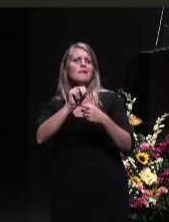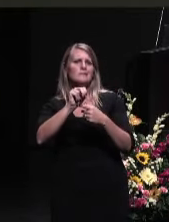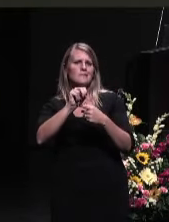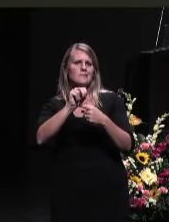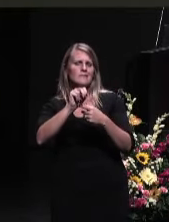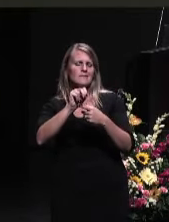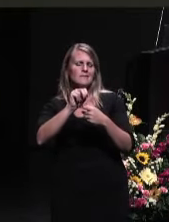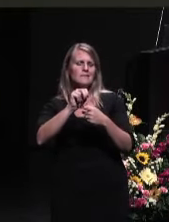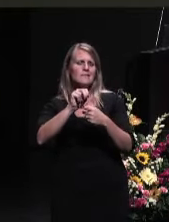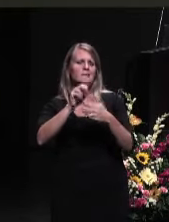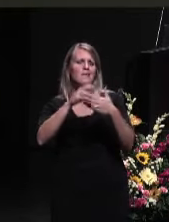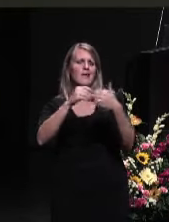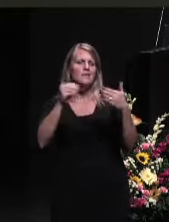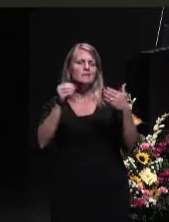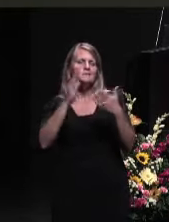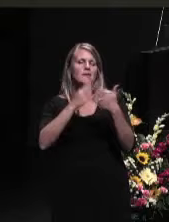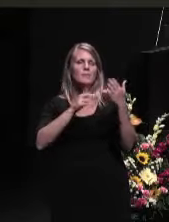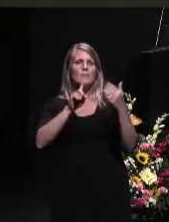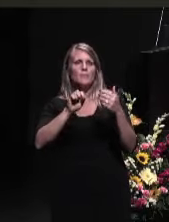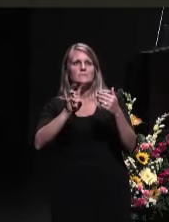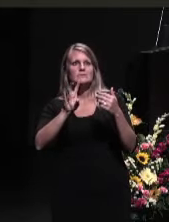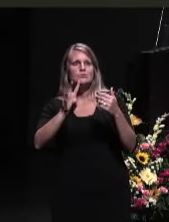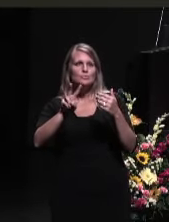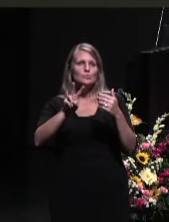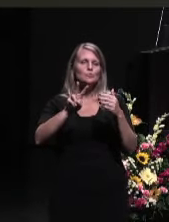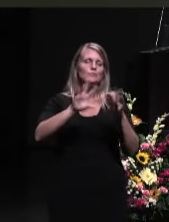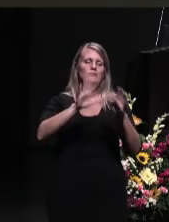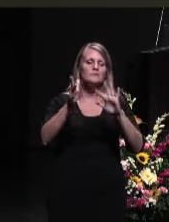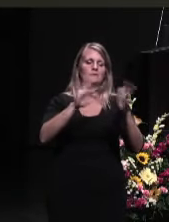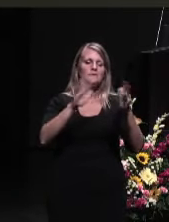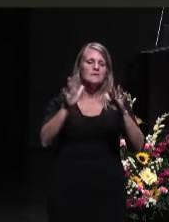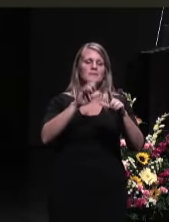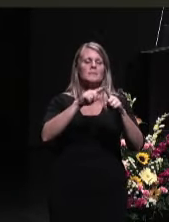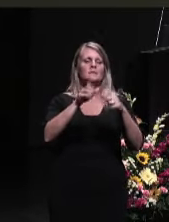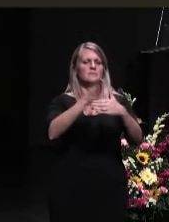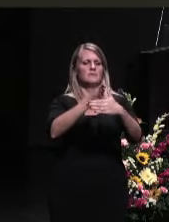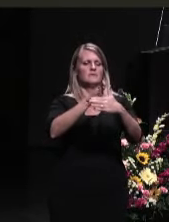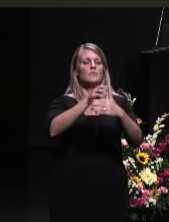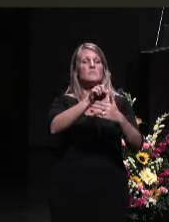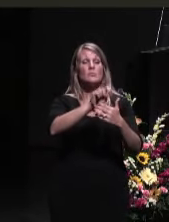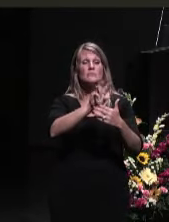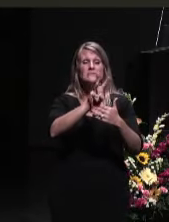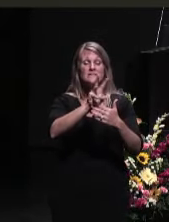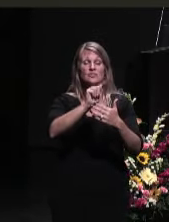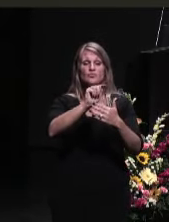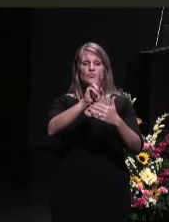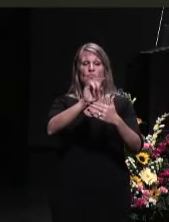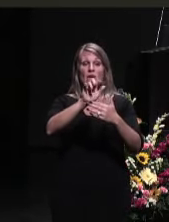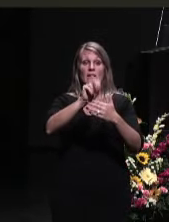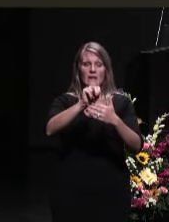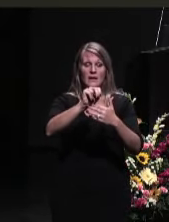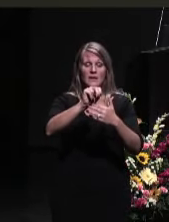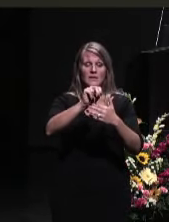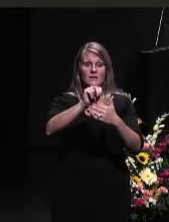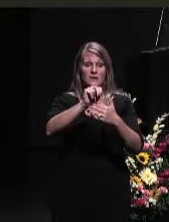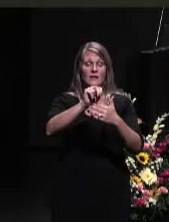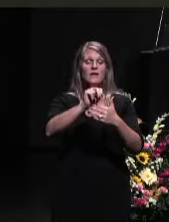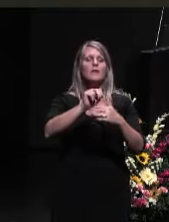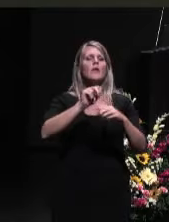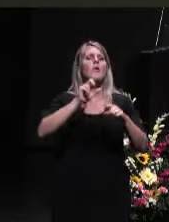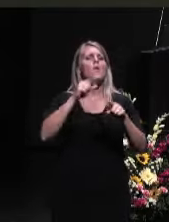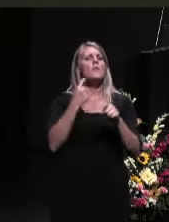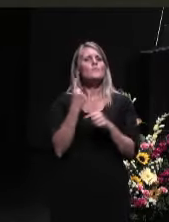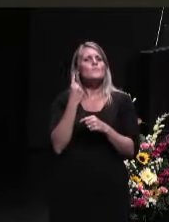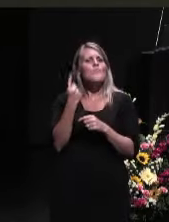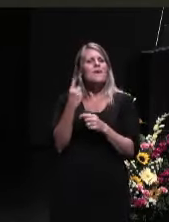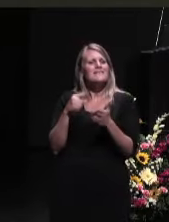1.62. I'm rounding off from three of the latest studies from this week. 1.6 trillion. There's only one debt that's higher in terms